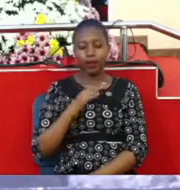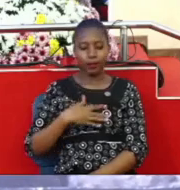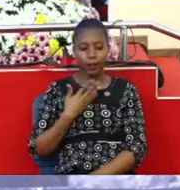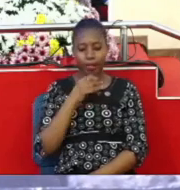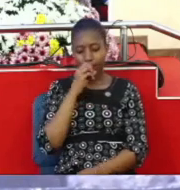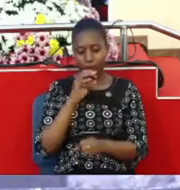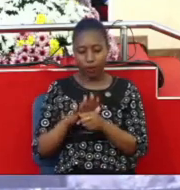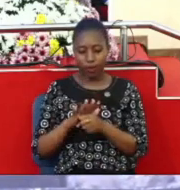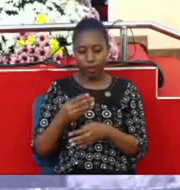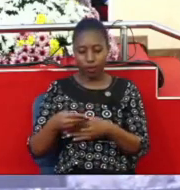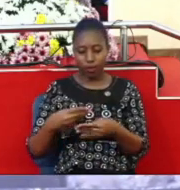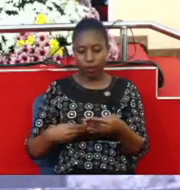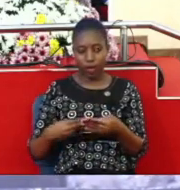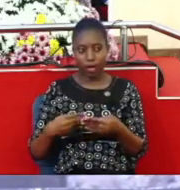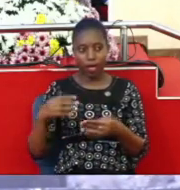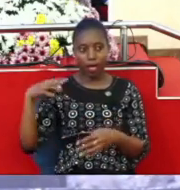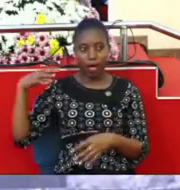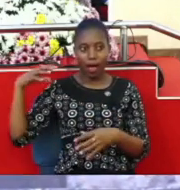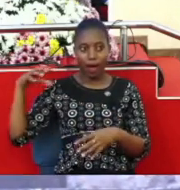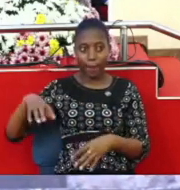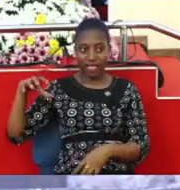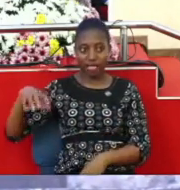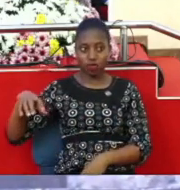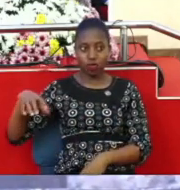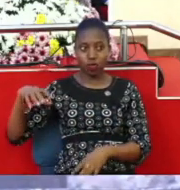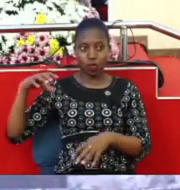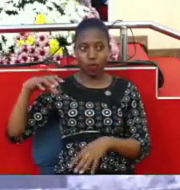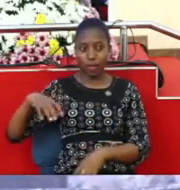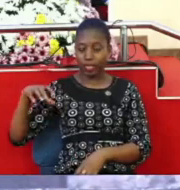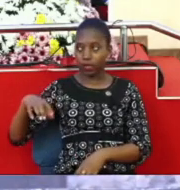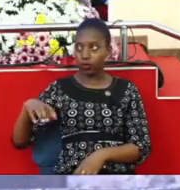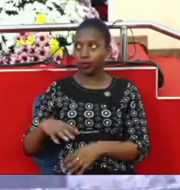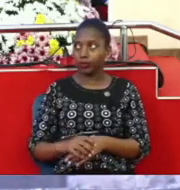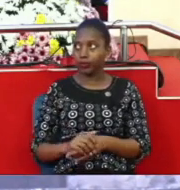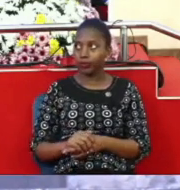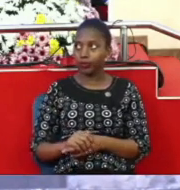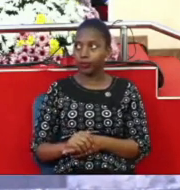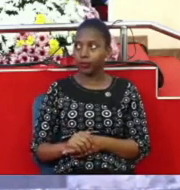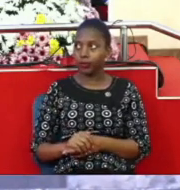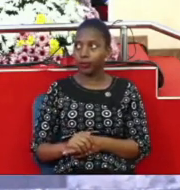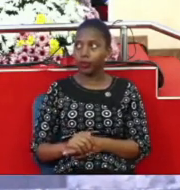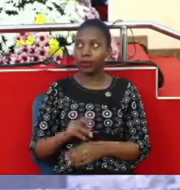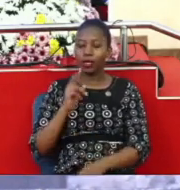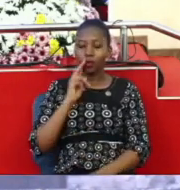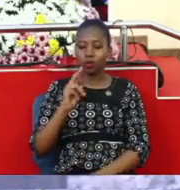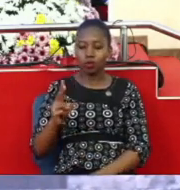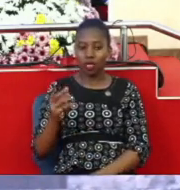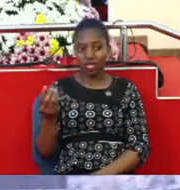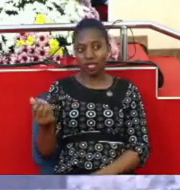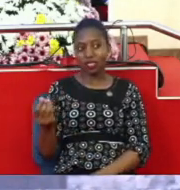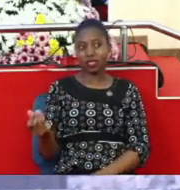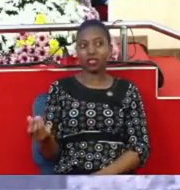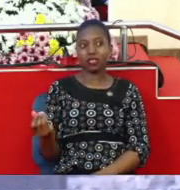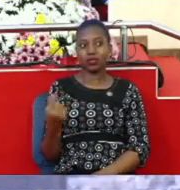With the 200 shillings, he's going to buy a matatu. I'm not saying 2,000, I'm saying 200 shillings. Namaanisha shilingi